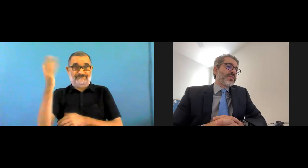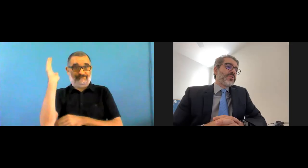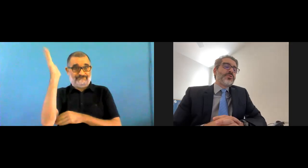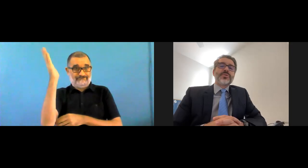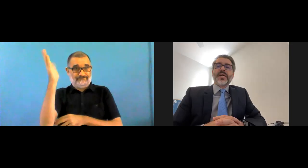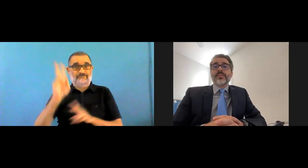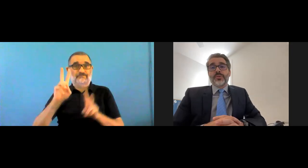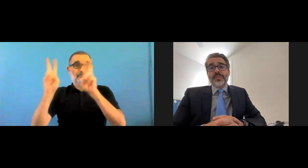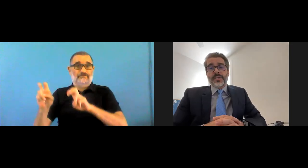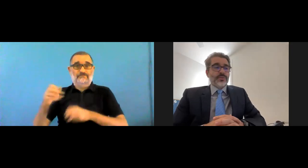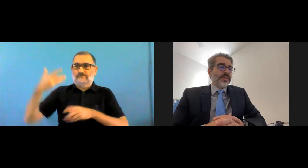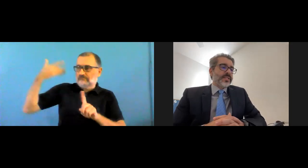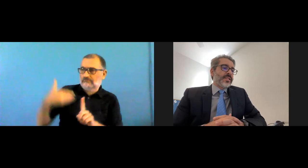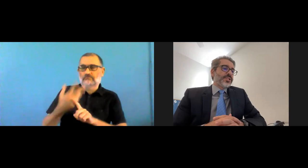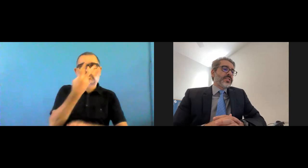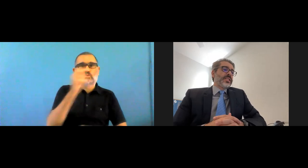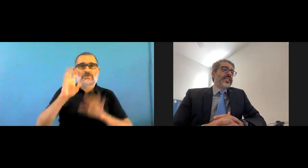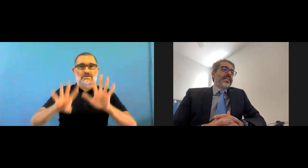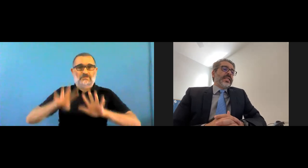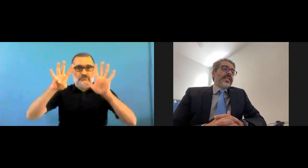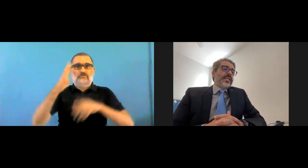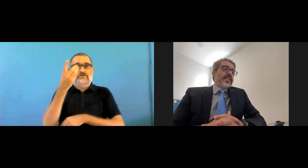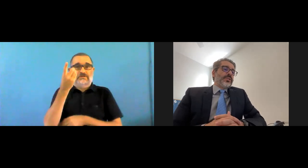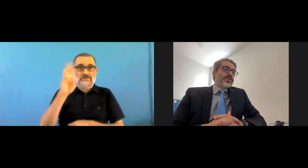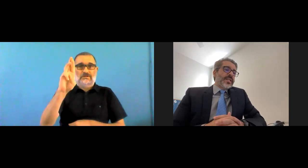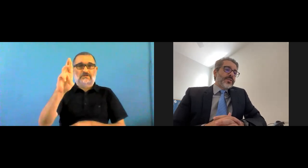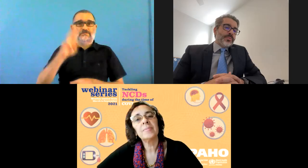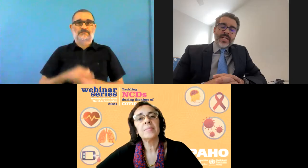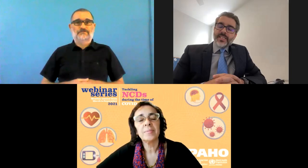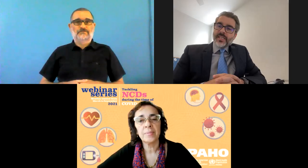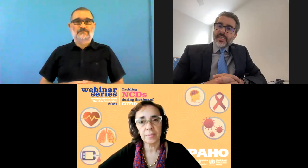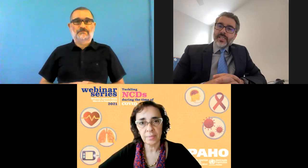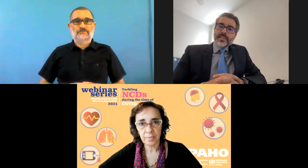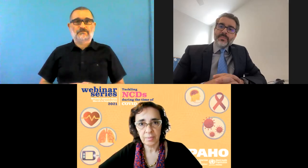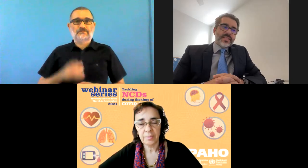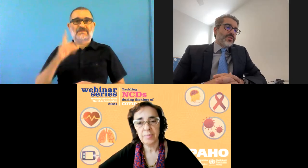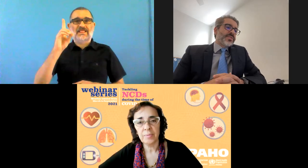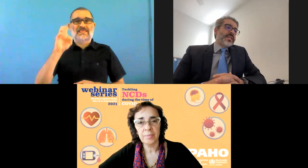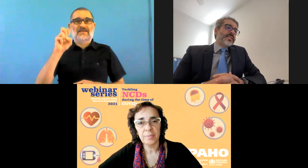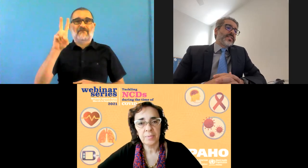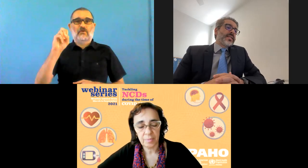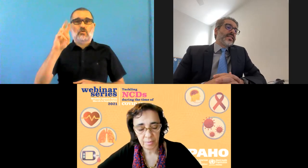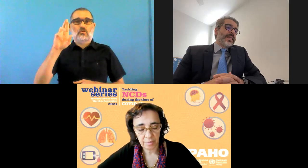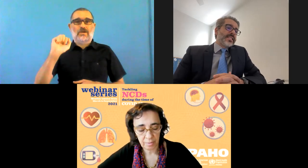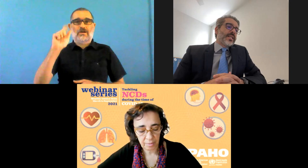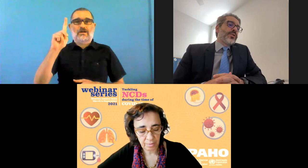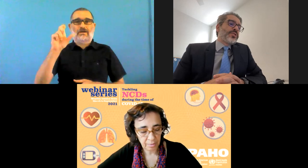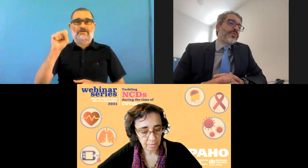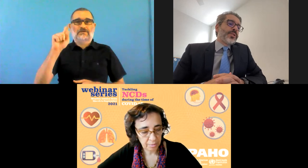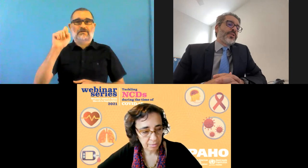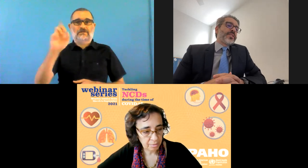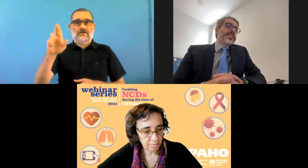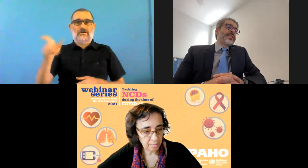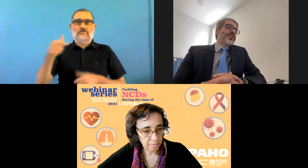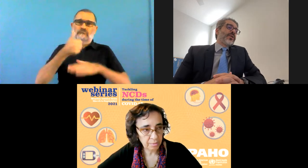and substance use at the world health organization uh dr castle obtained her uh master of science in psychology